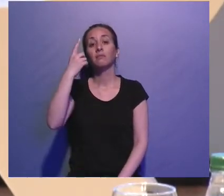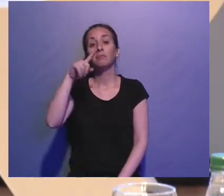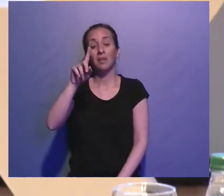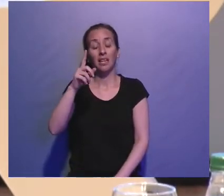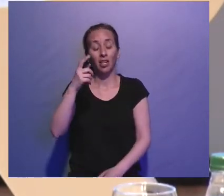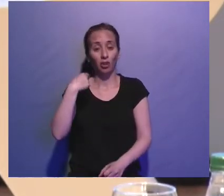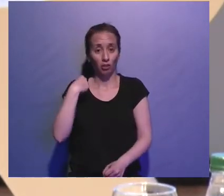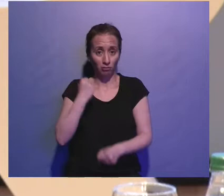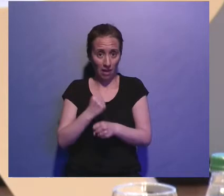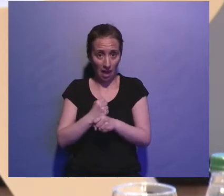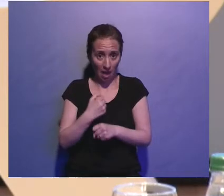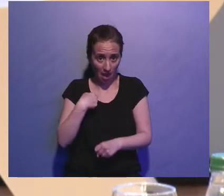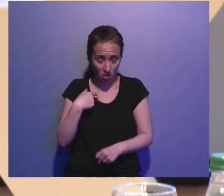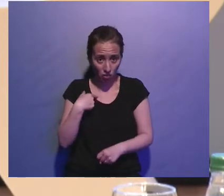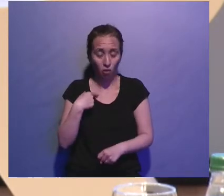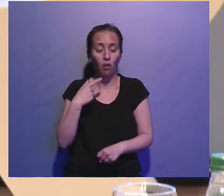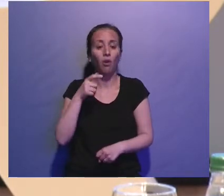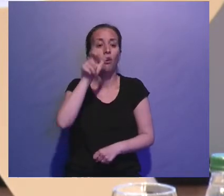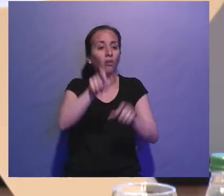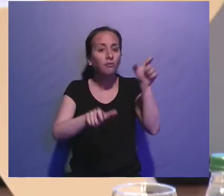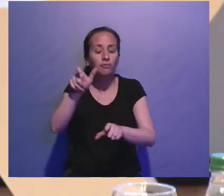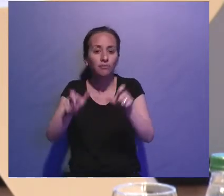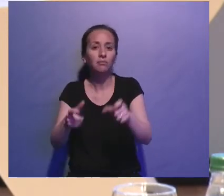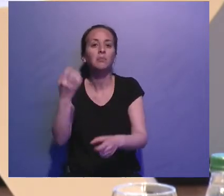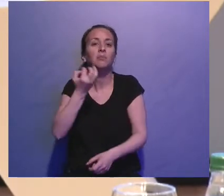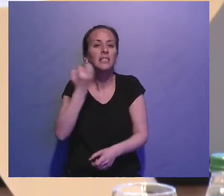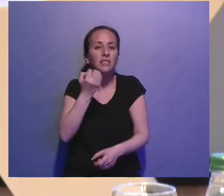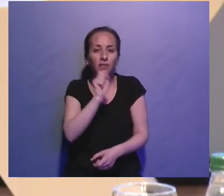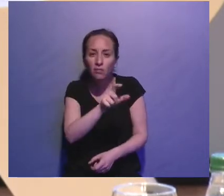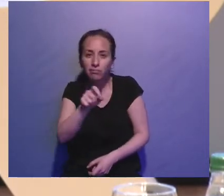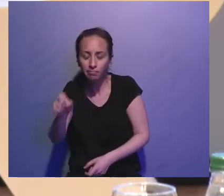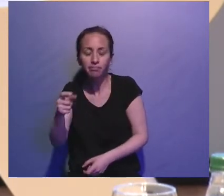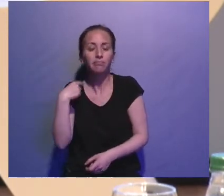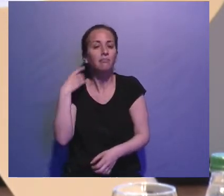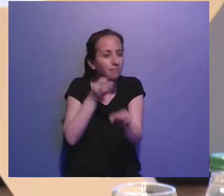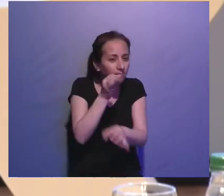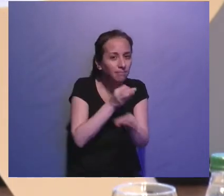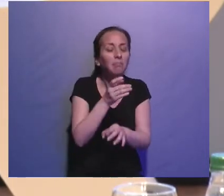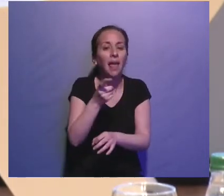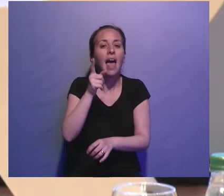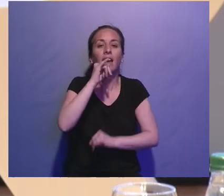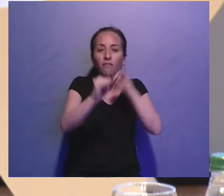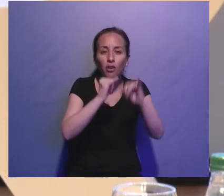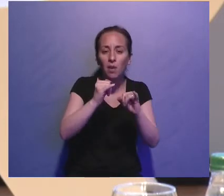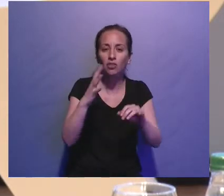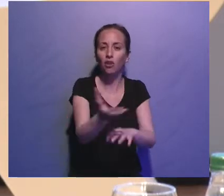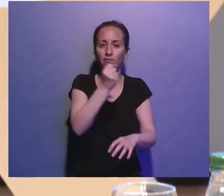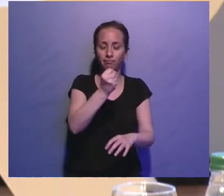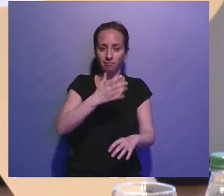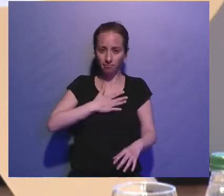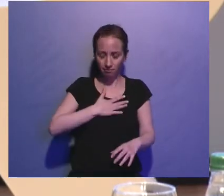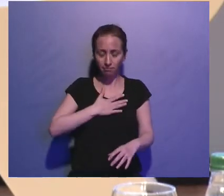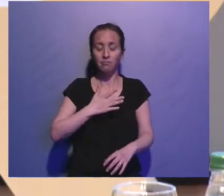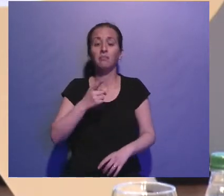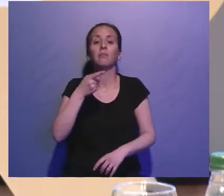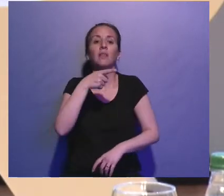of specific departments on how to be data owners and how to be responsible with data. So that training doesn't go away.